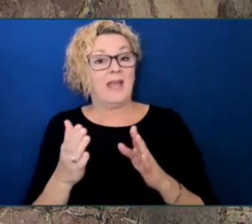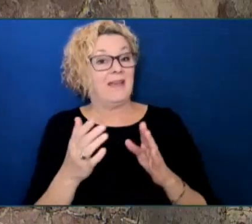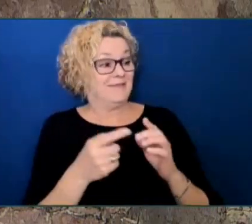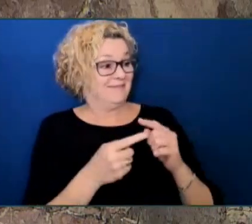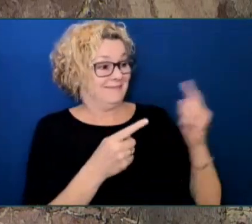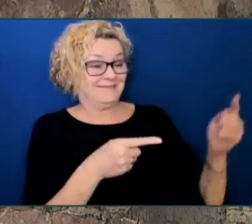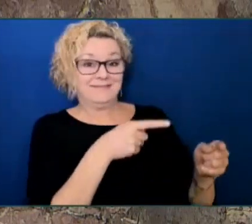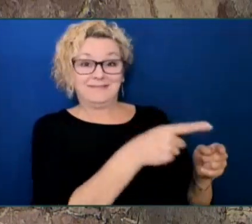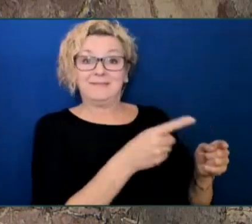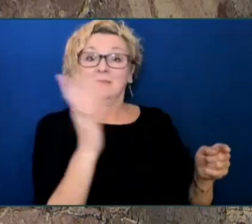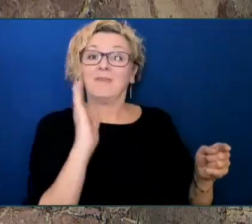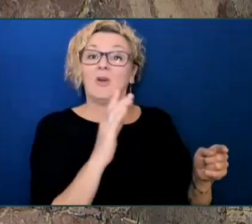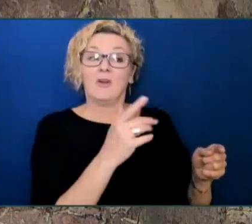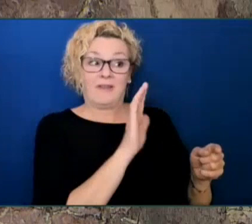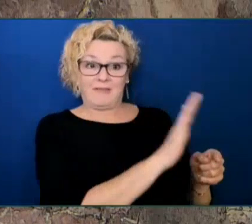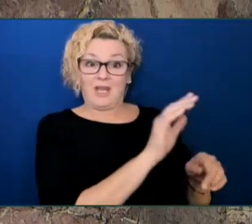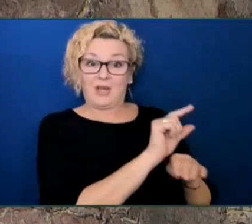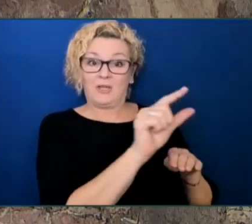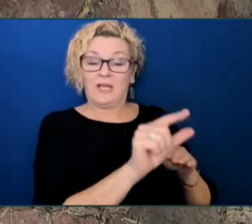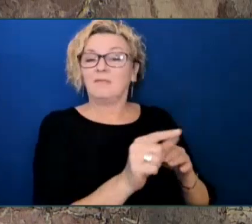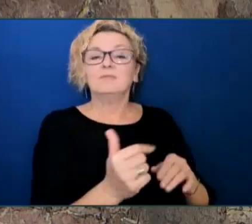That's